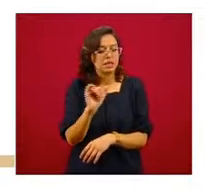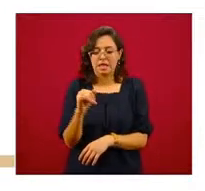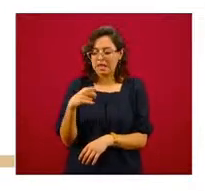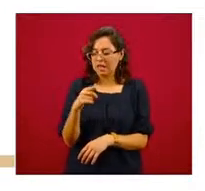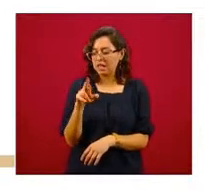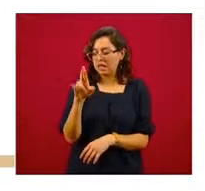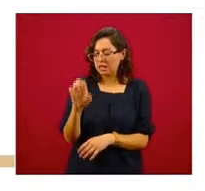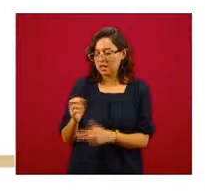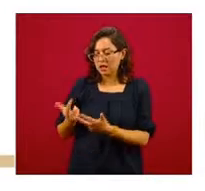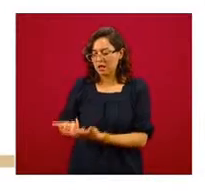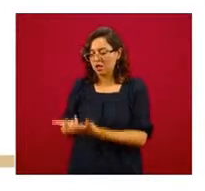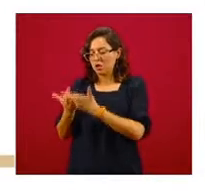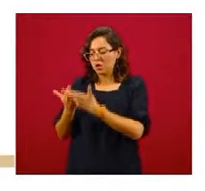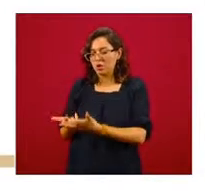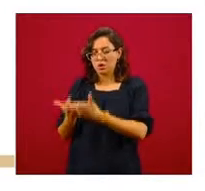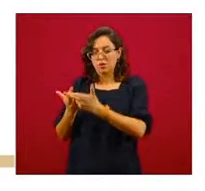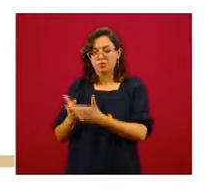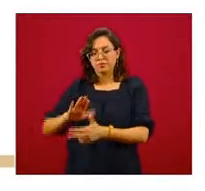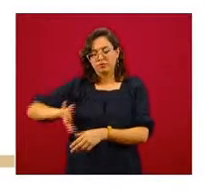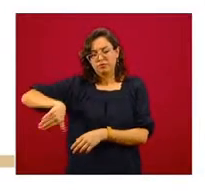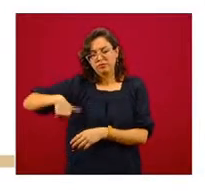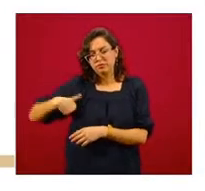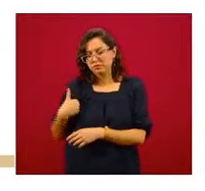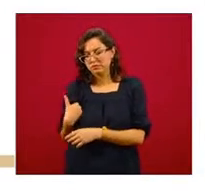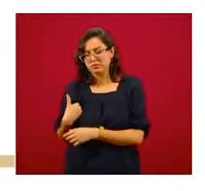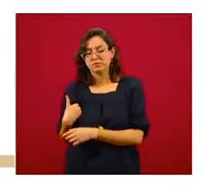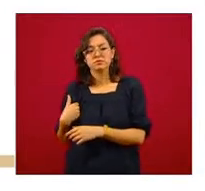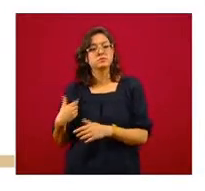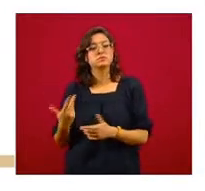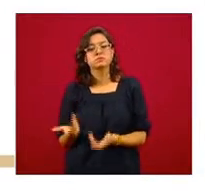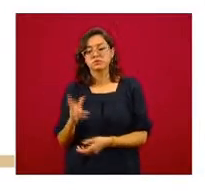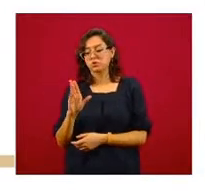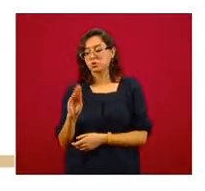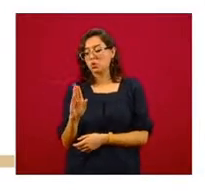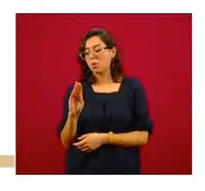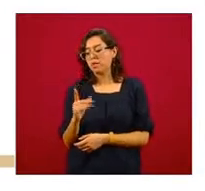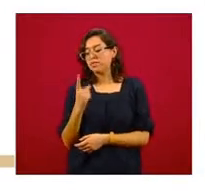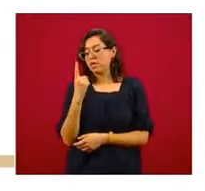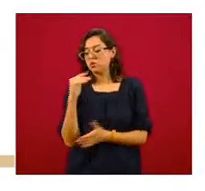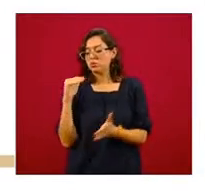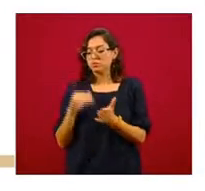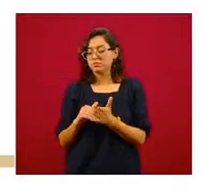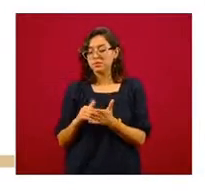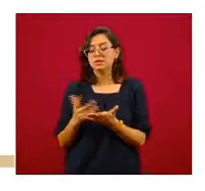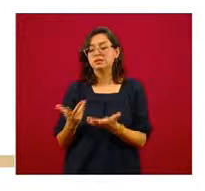not going to send them again. No, INDRA has a reserve of